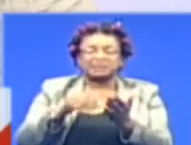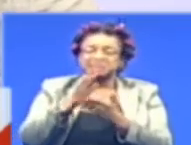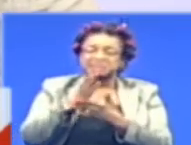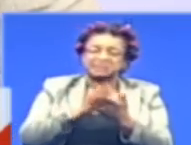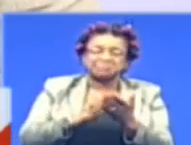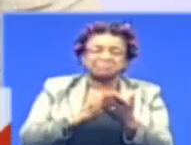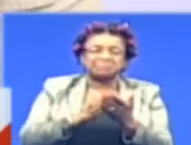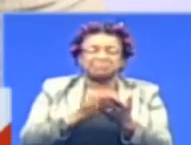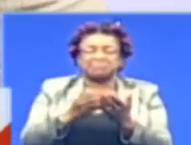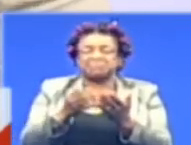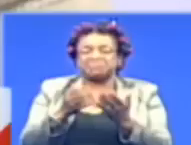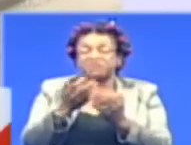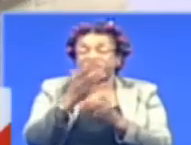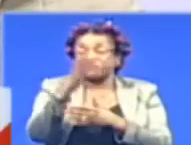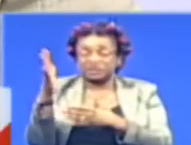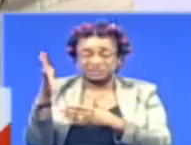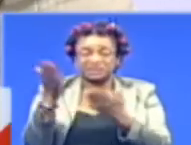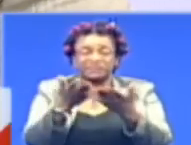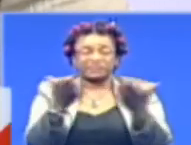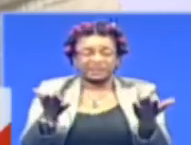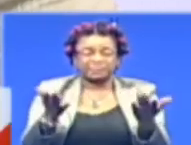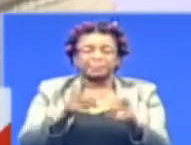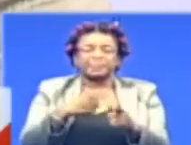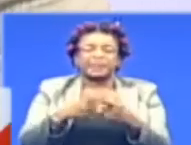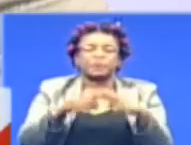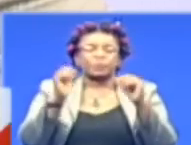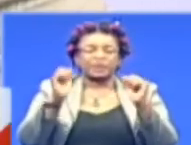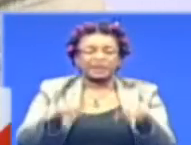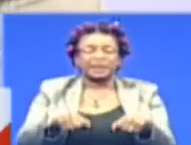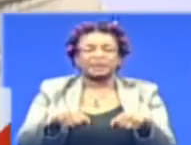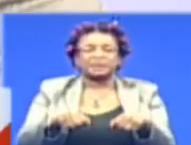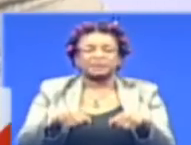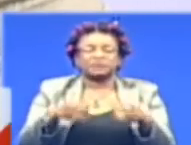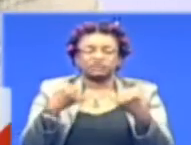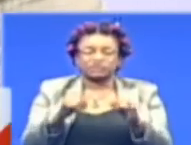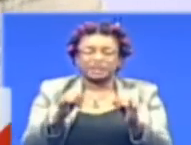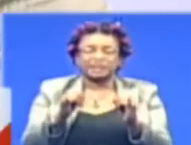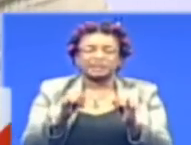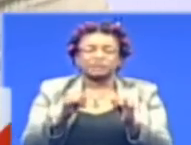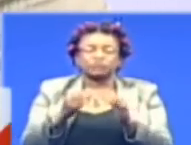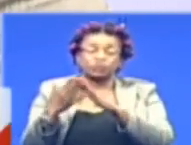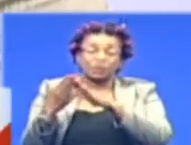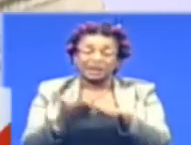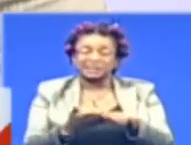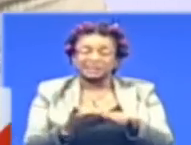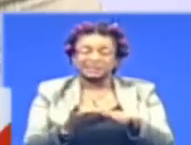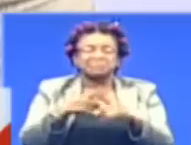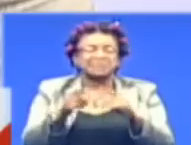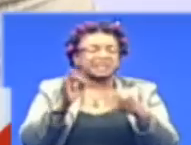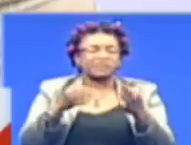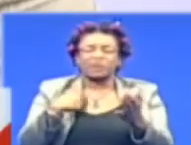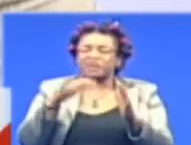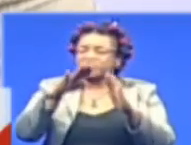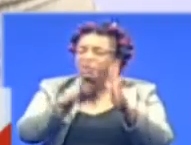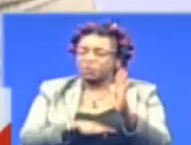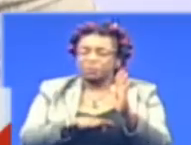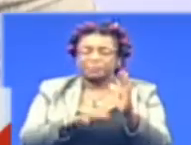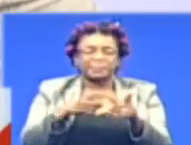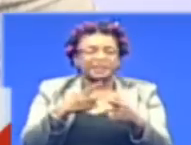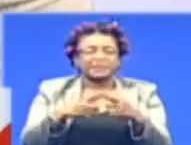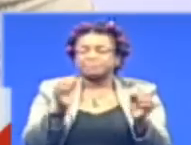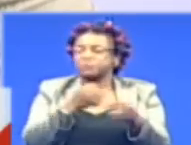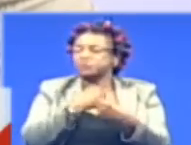cover, then we can go ahead and be able to harvest part of it. Okay. But if at all we are operating below par, then definitely